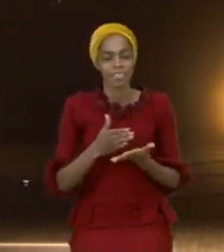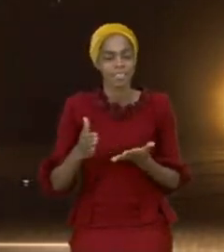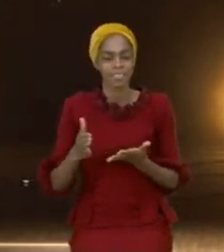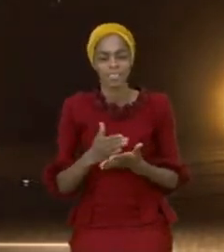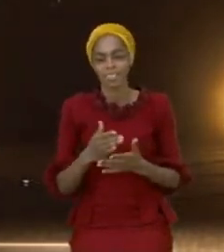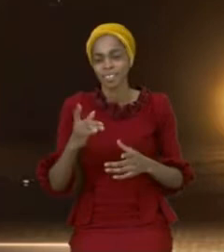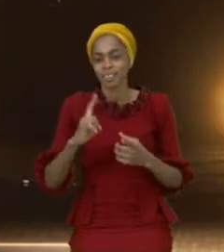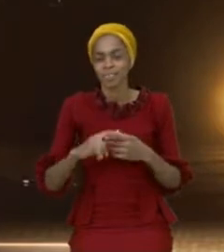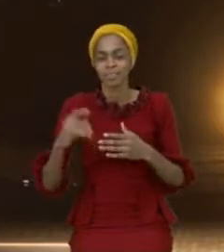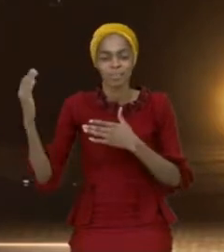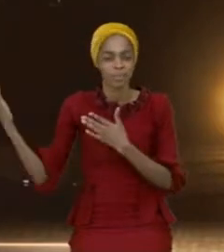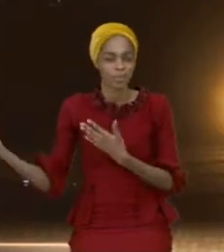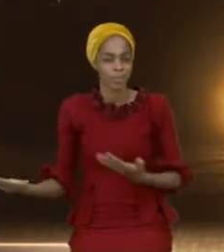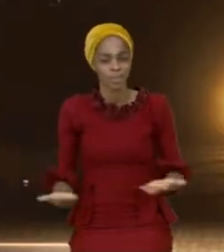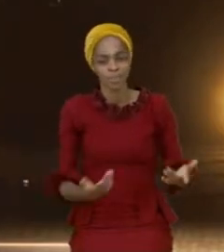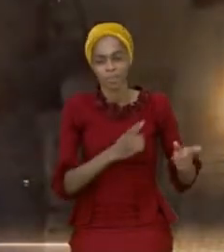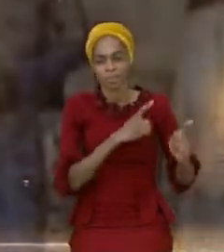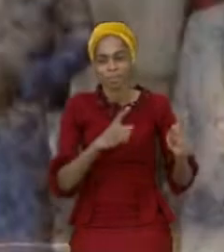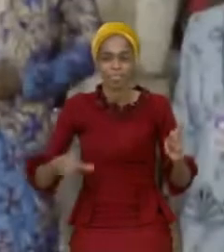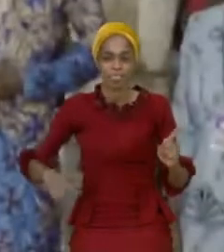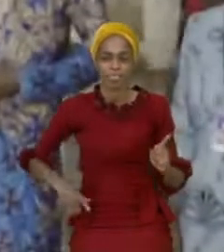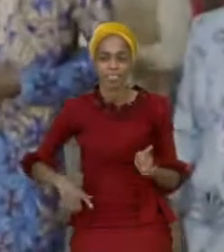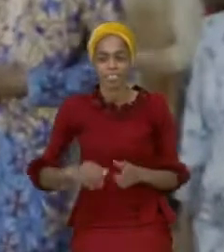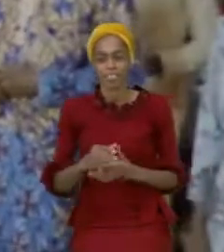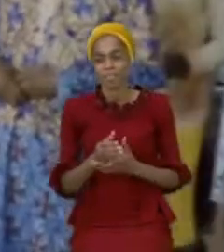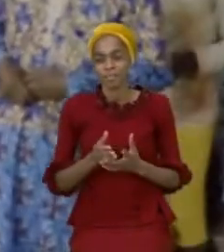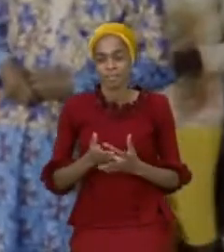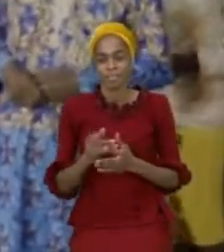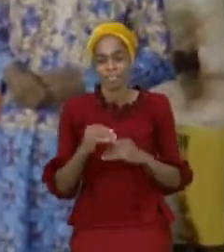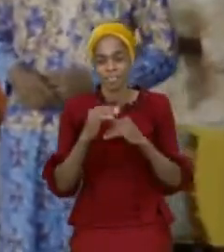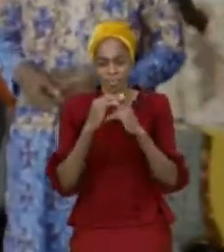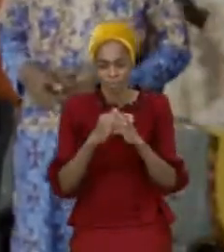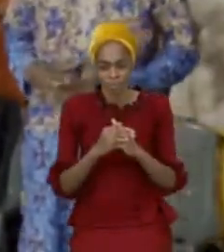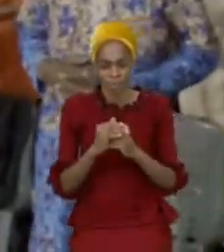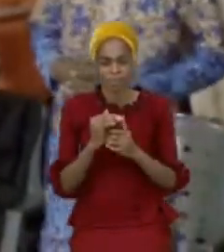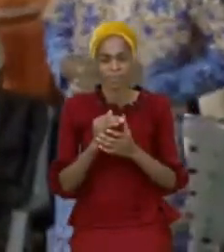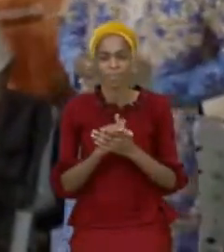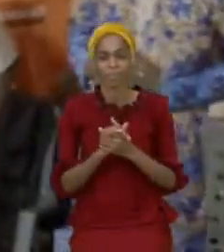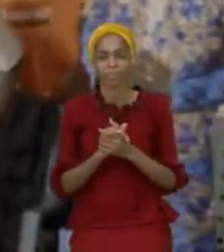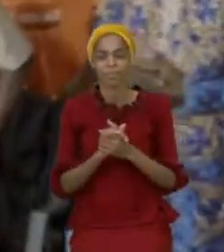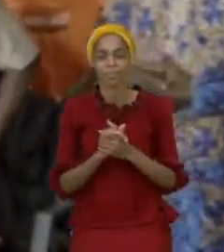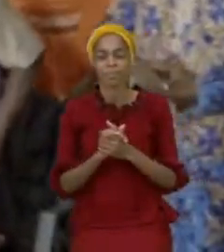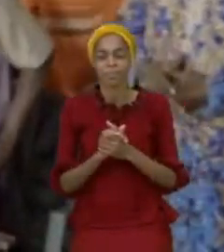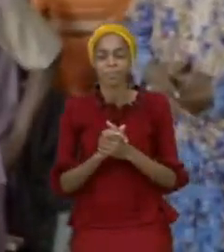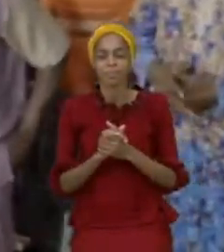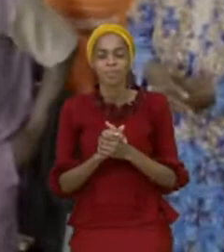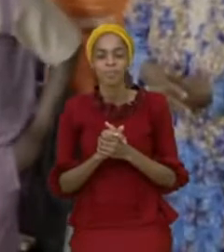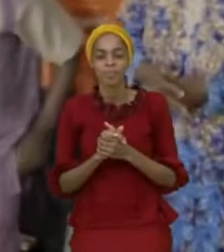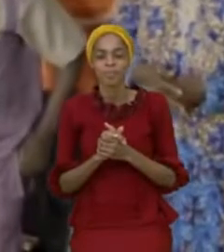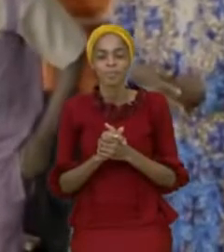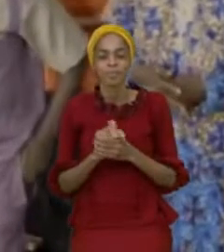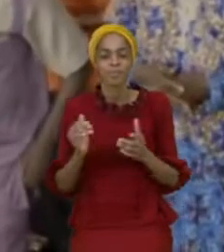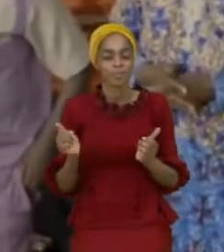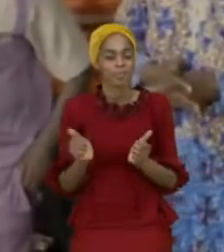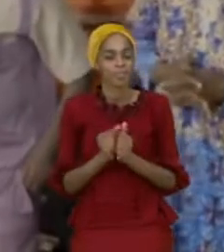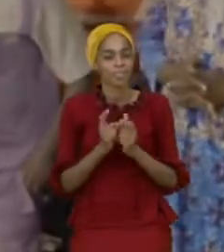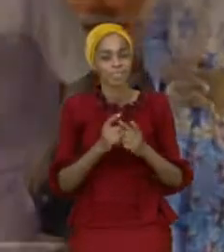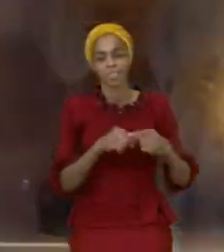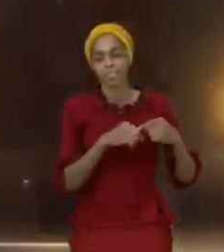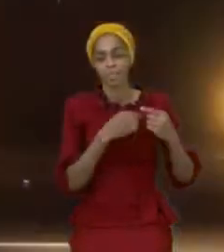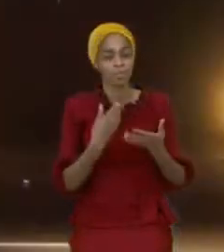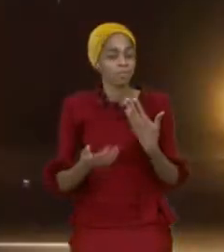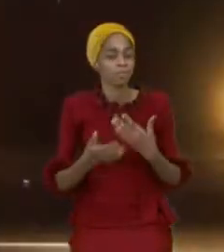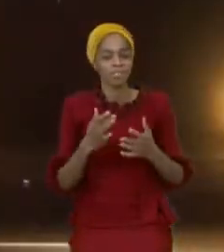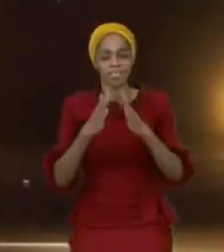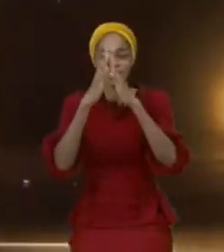welcome the Lord wherever you are, wherever you're watching this, whether it's out in the open, whether it's in a house, or you're